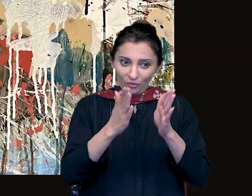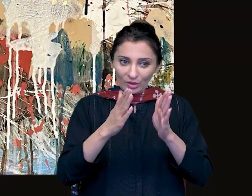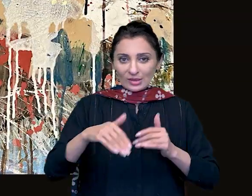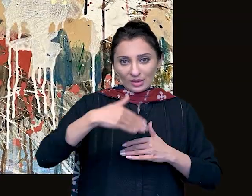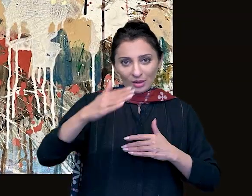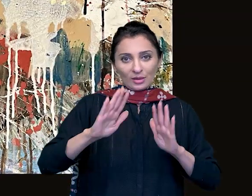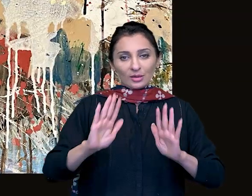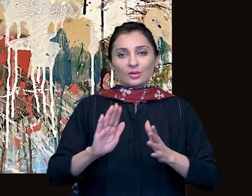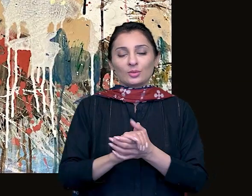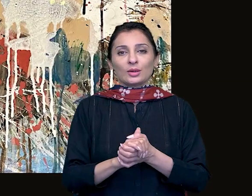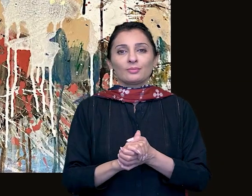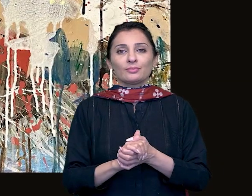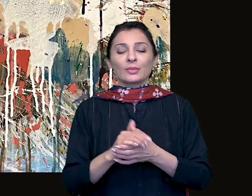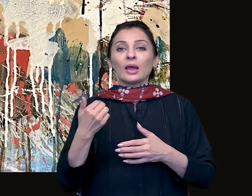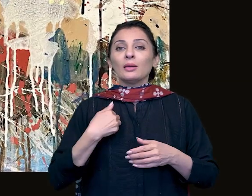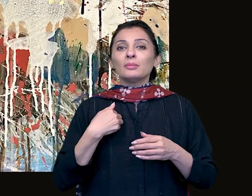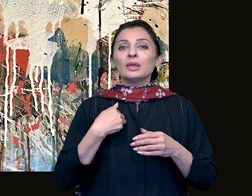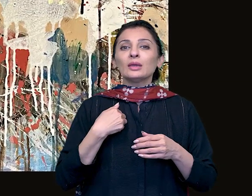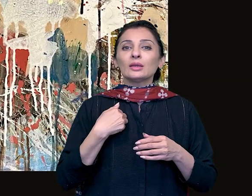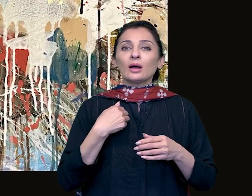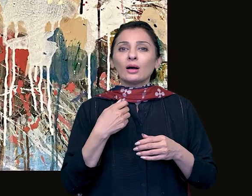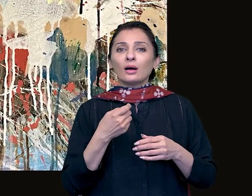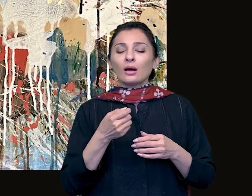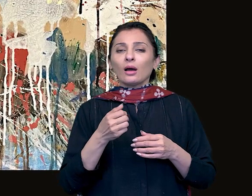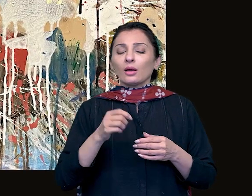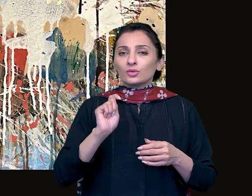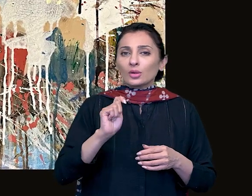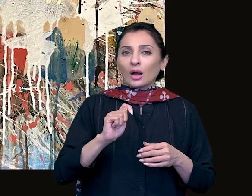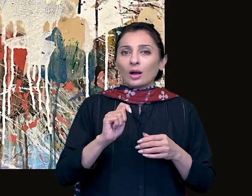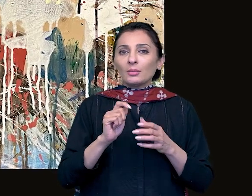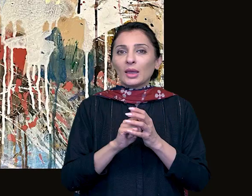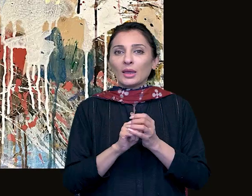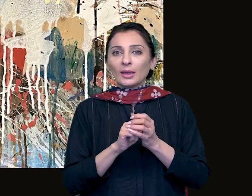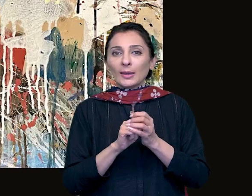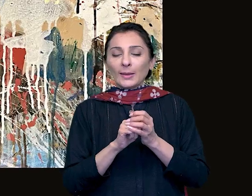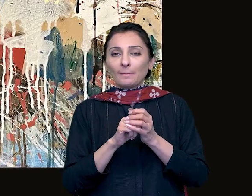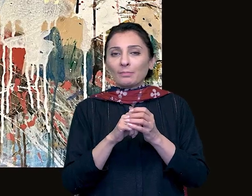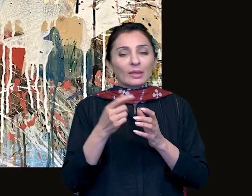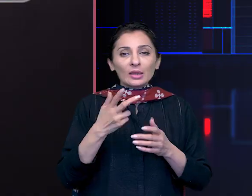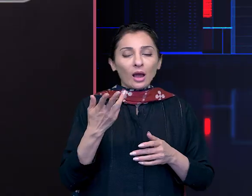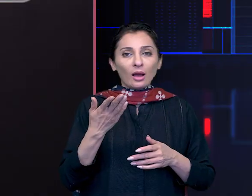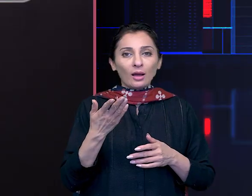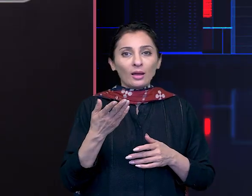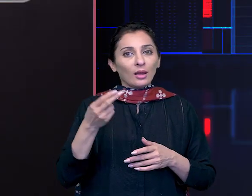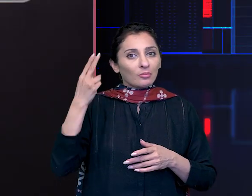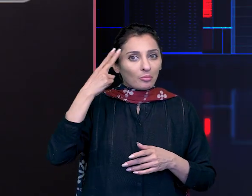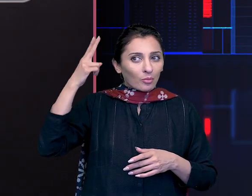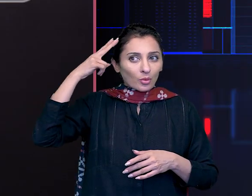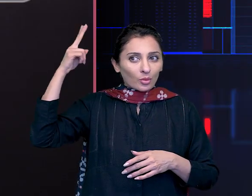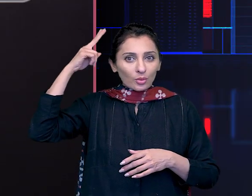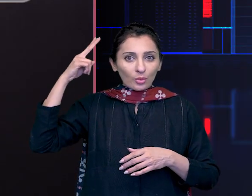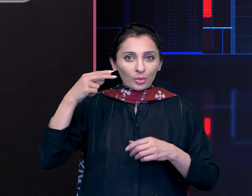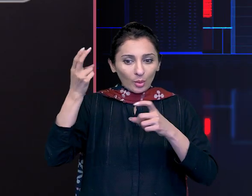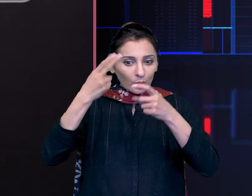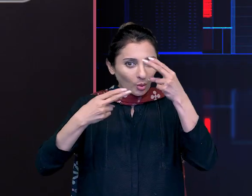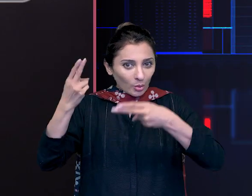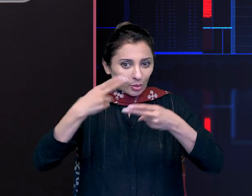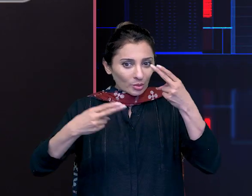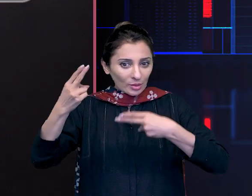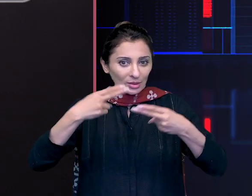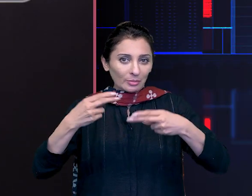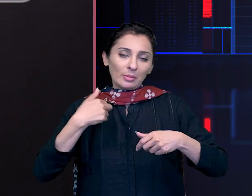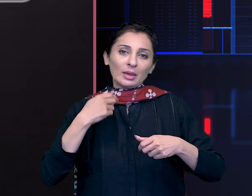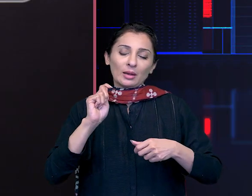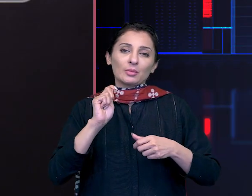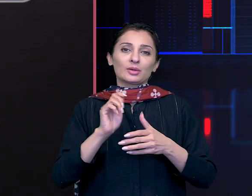future. My practice and my process relates to abstraction and abstract expressionism, which is a form of